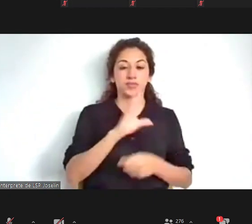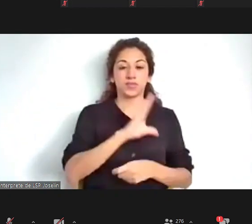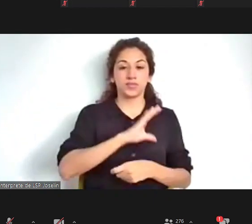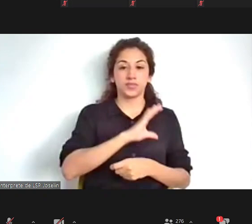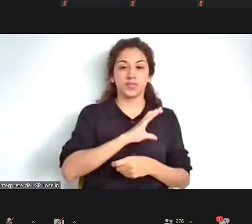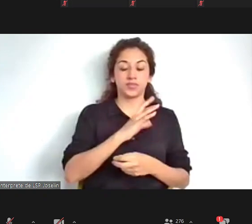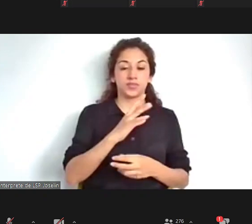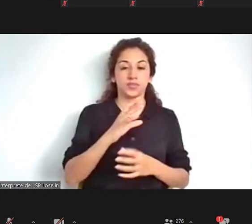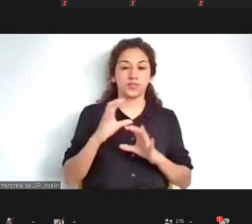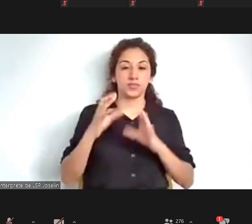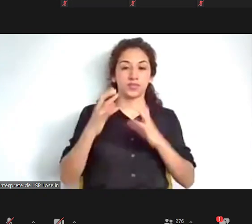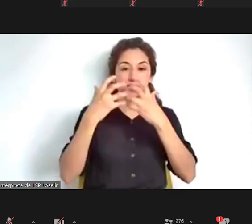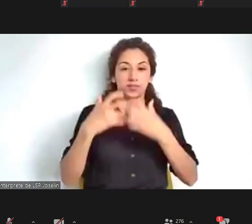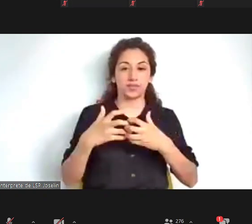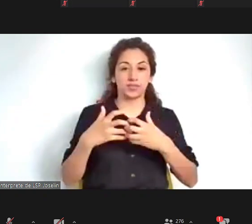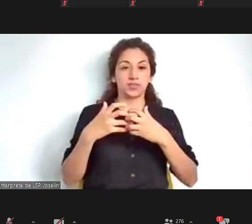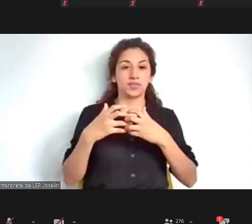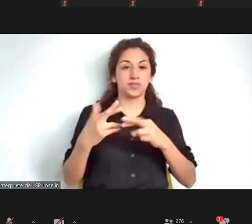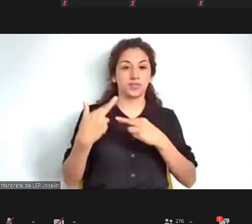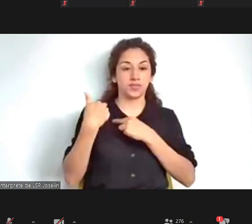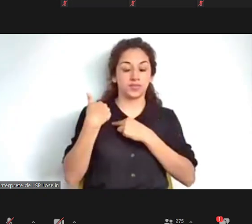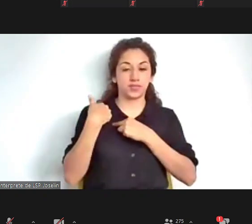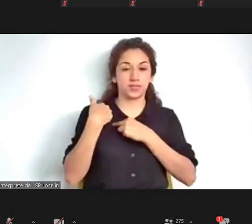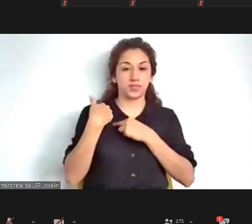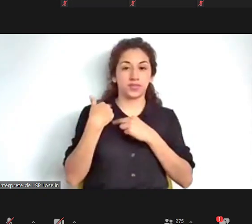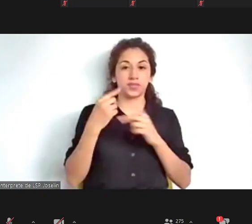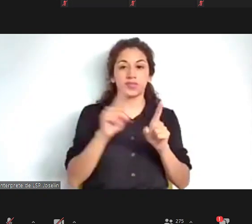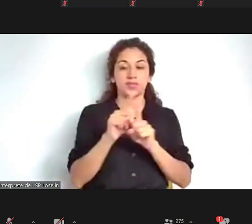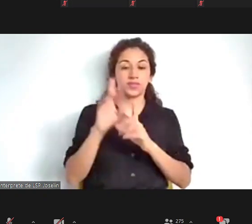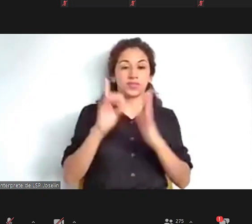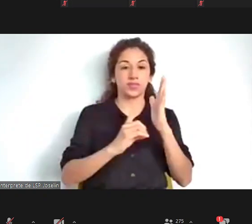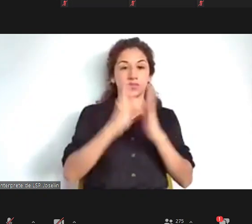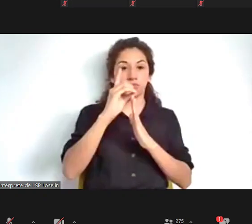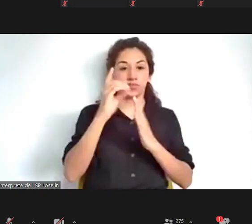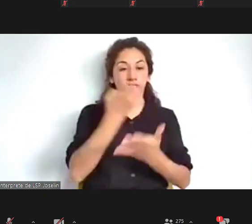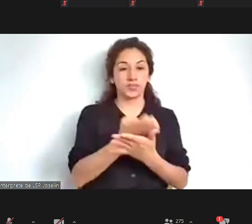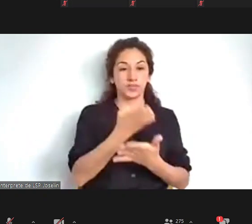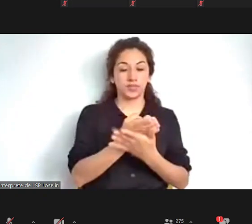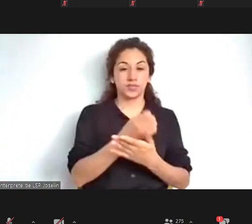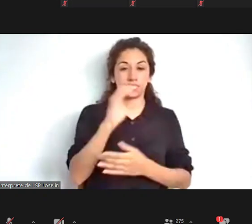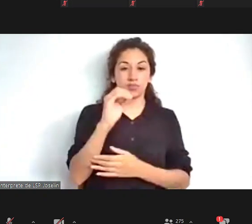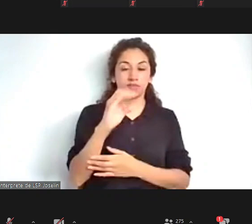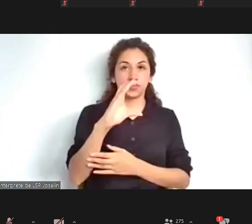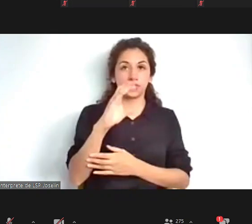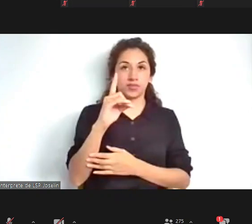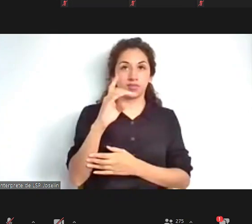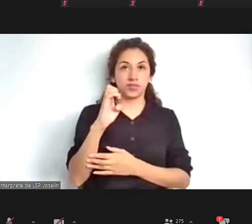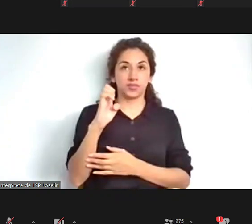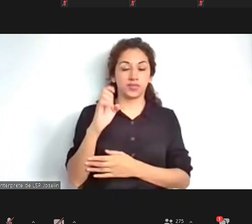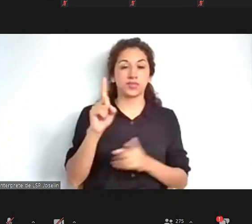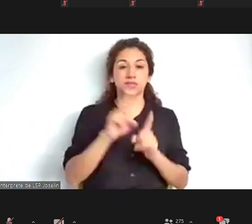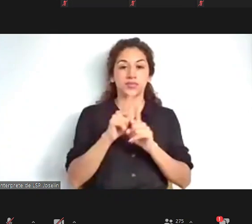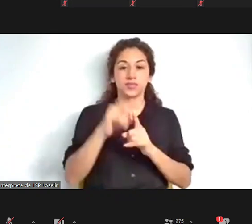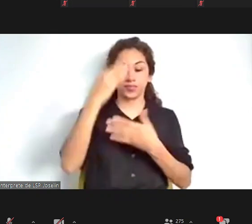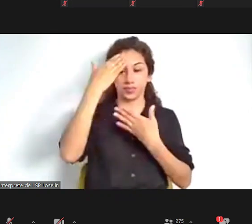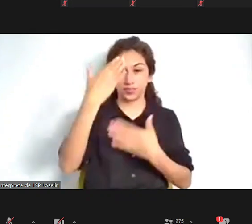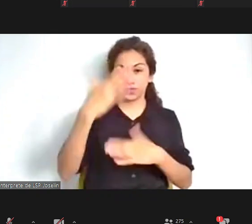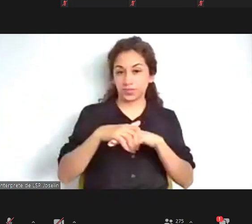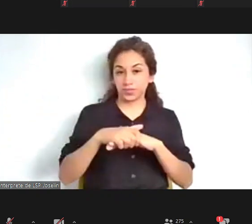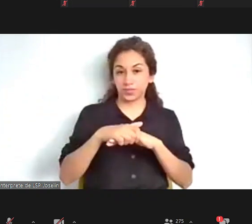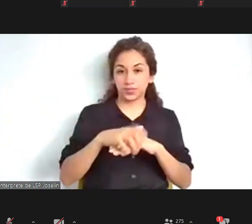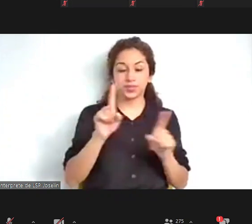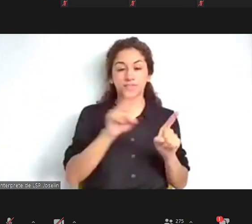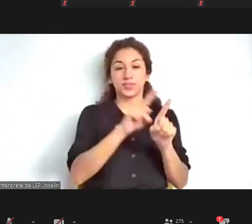of responsible business conducts for latin america and the caribbean for the organization for the cooperation and economic development and we